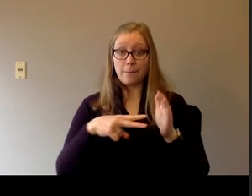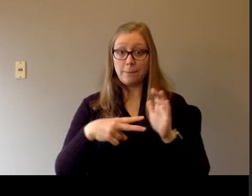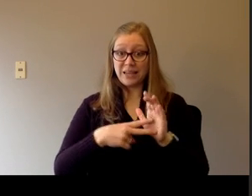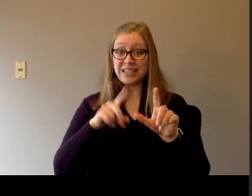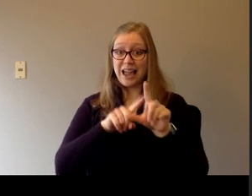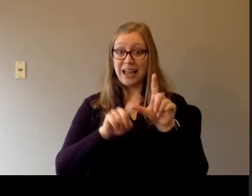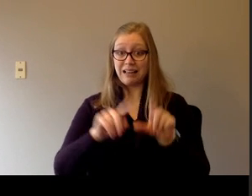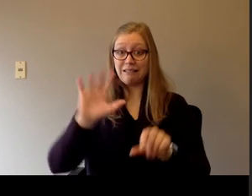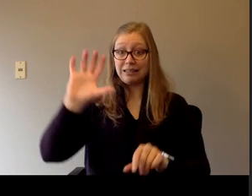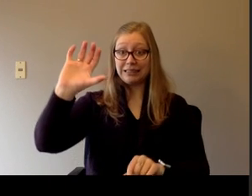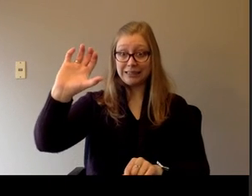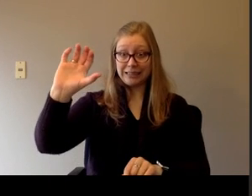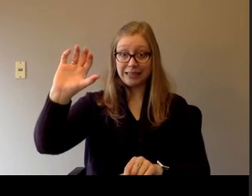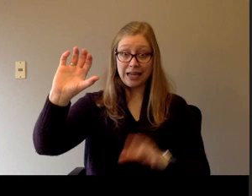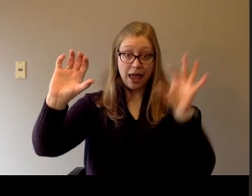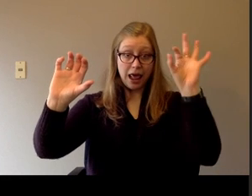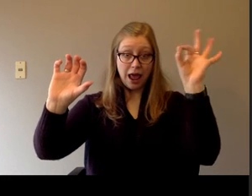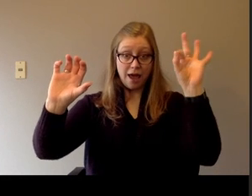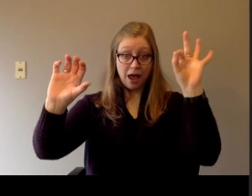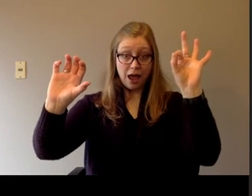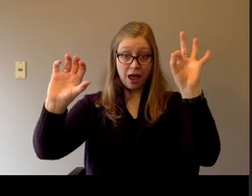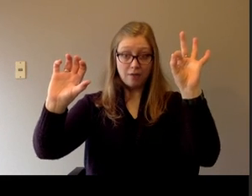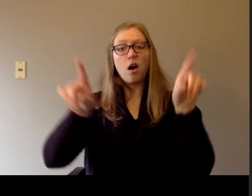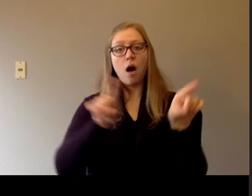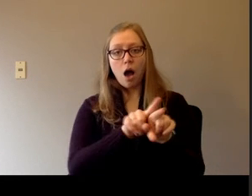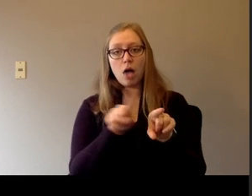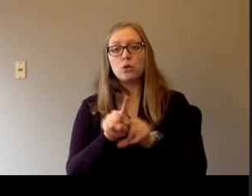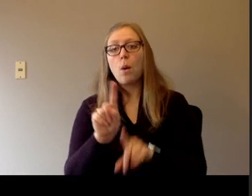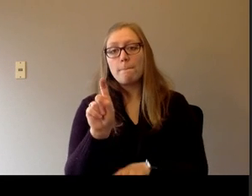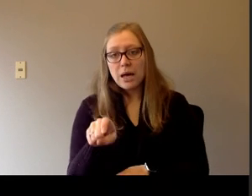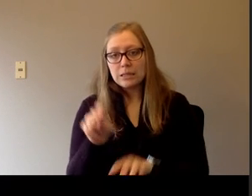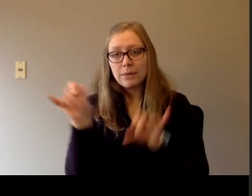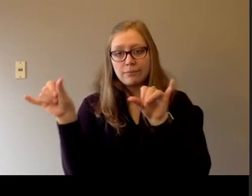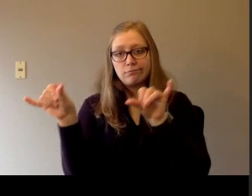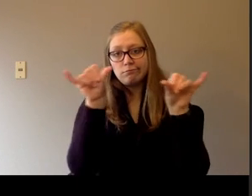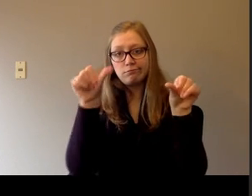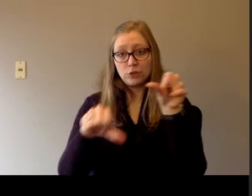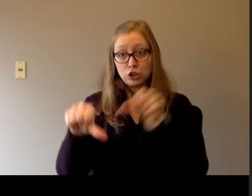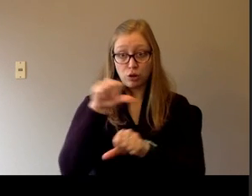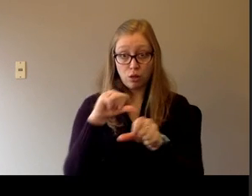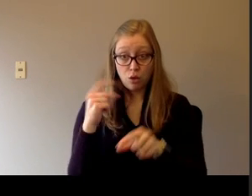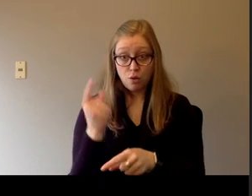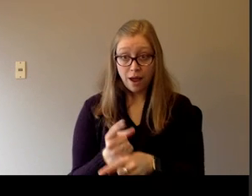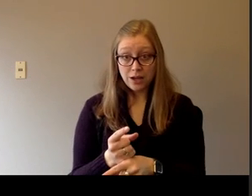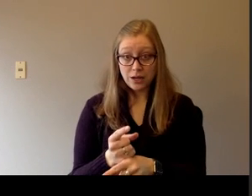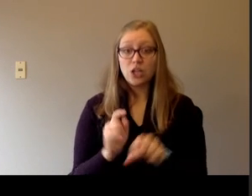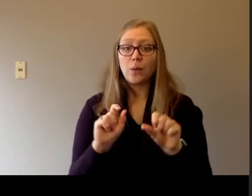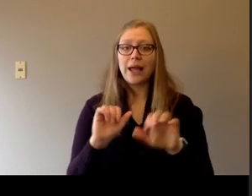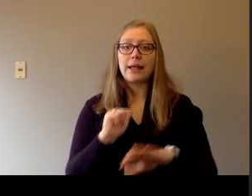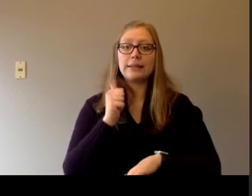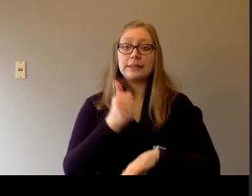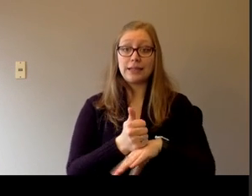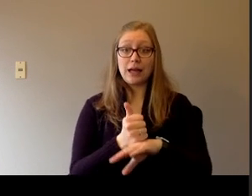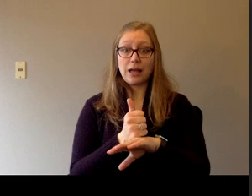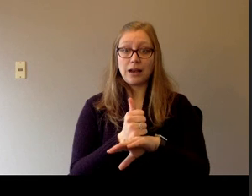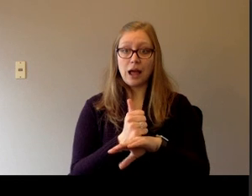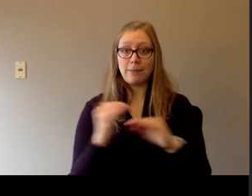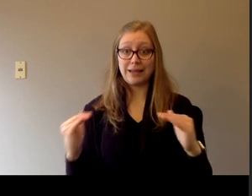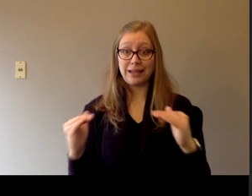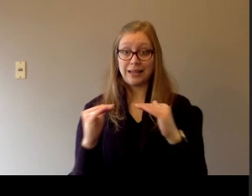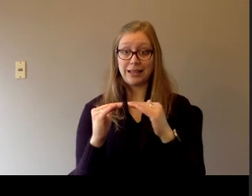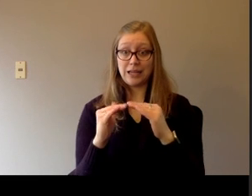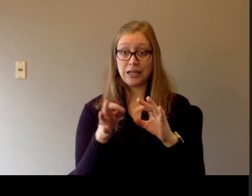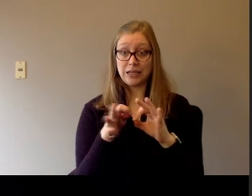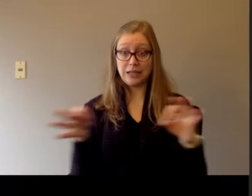angle C and angle F, are also the same. And so we can just set up an equality. We can